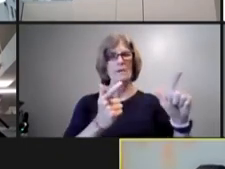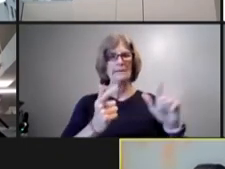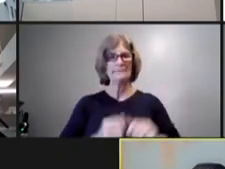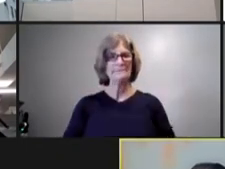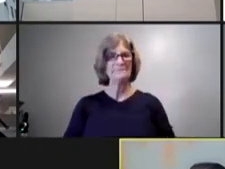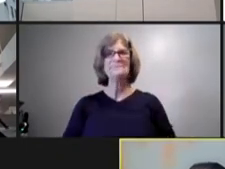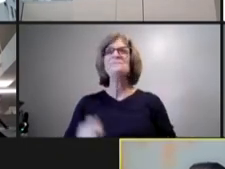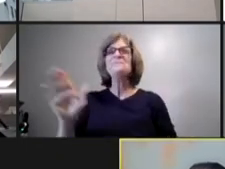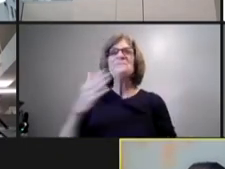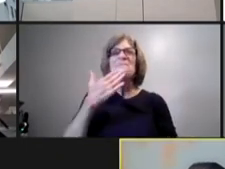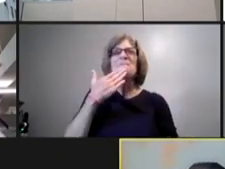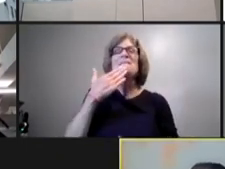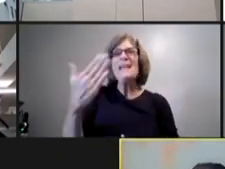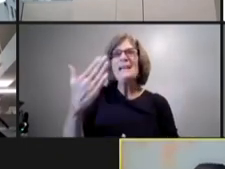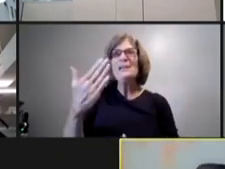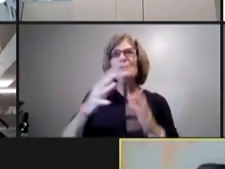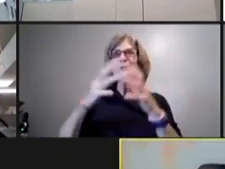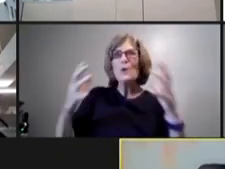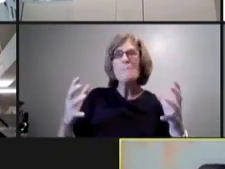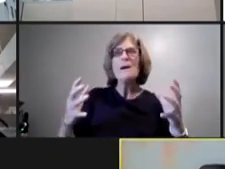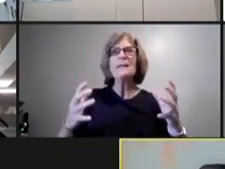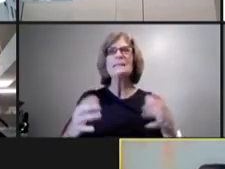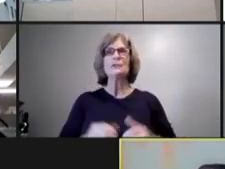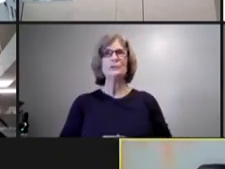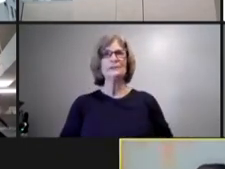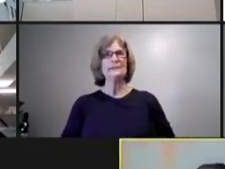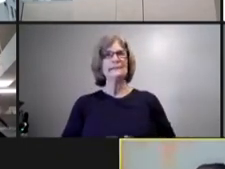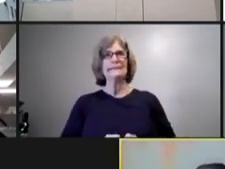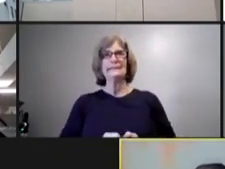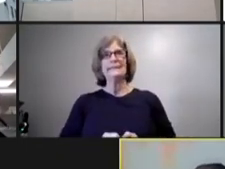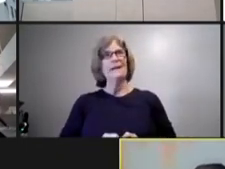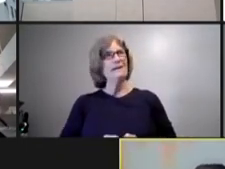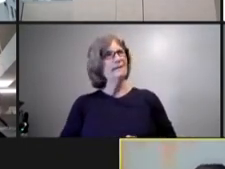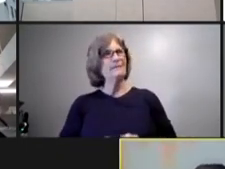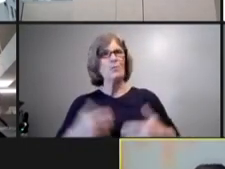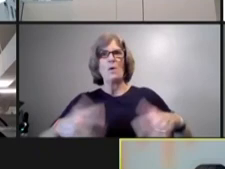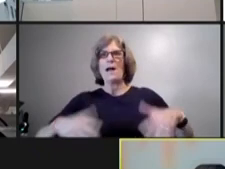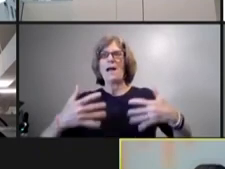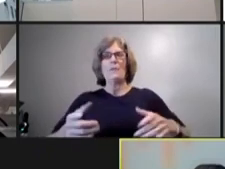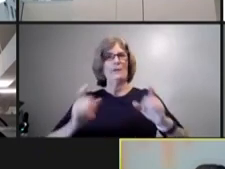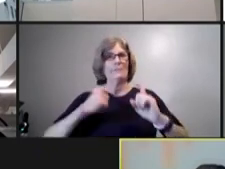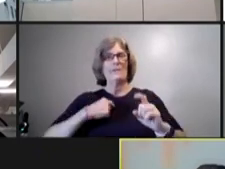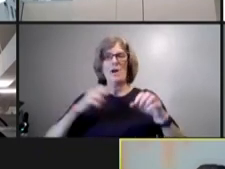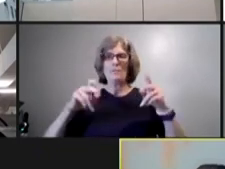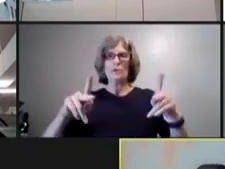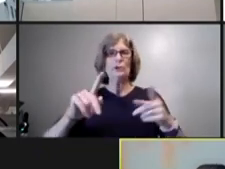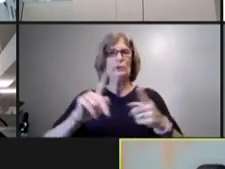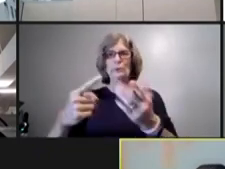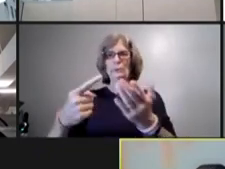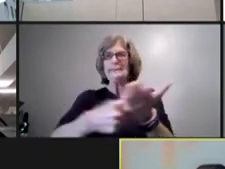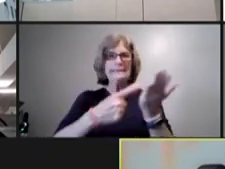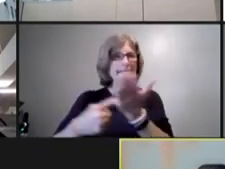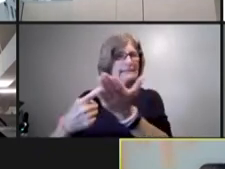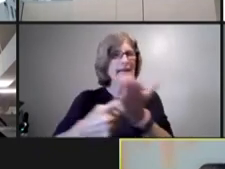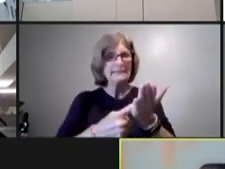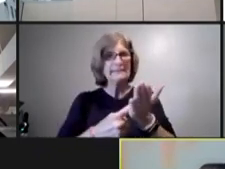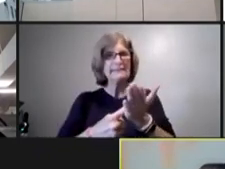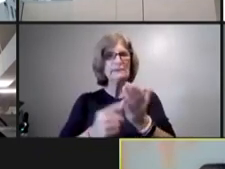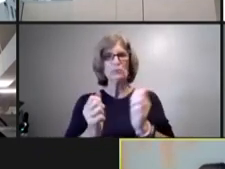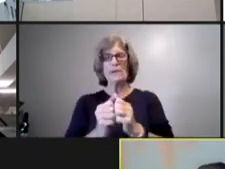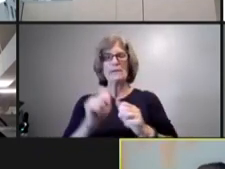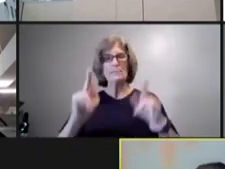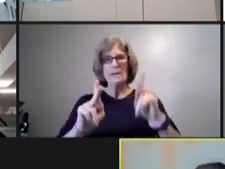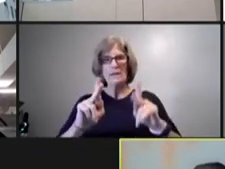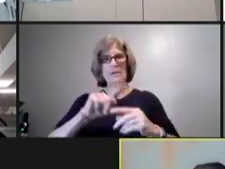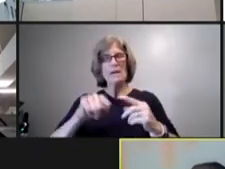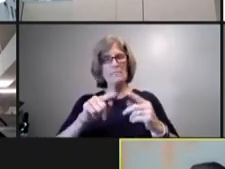Thank you kindly, Adrian, and for making the space to have the conversation amongst this body about the